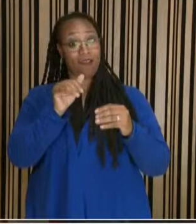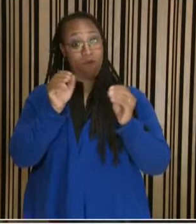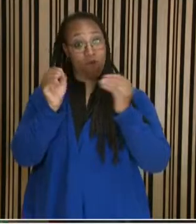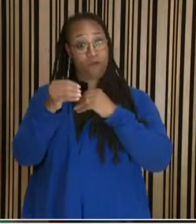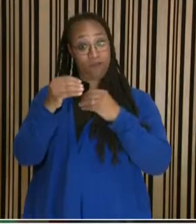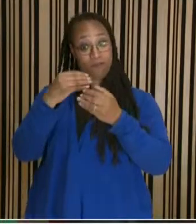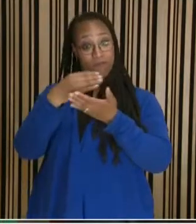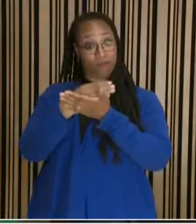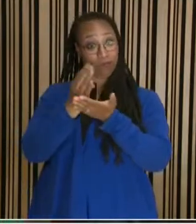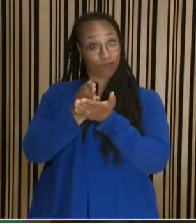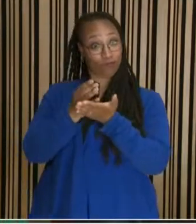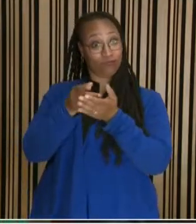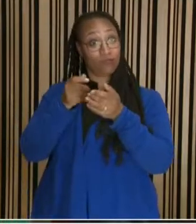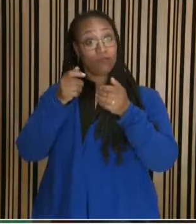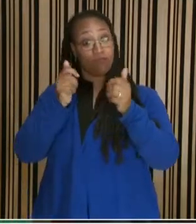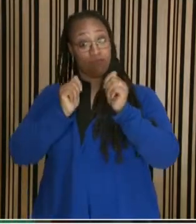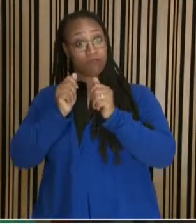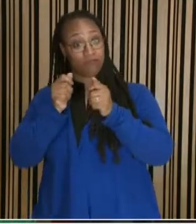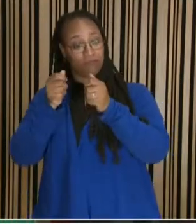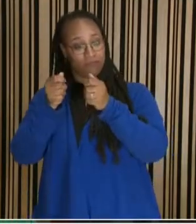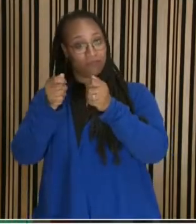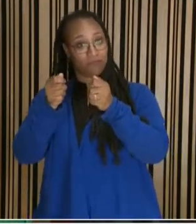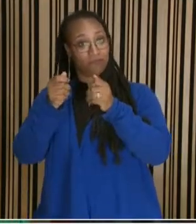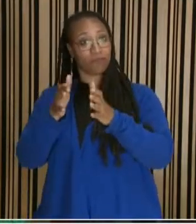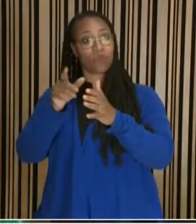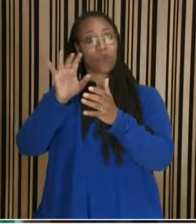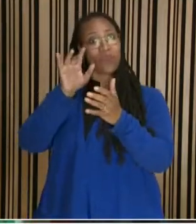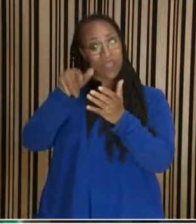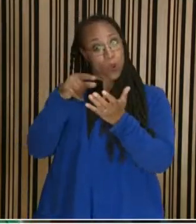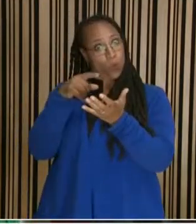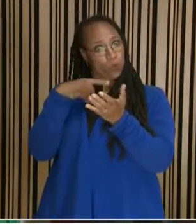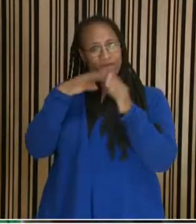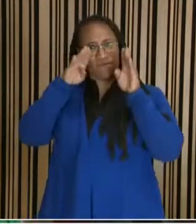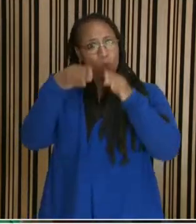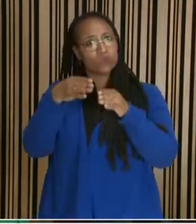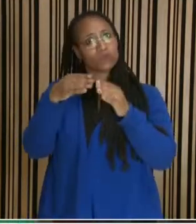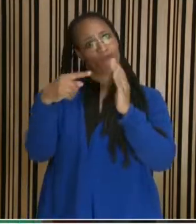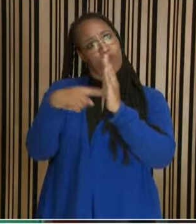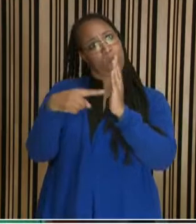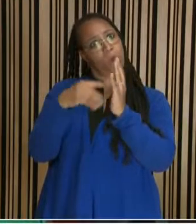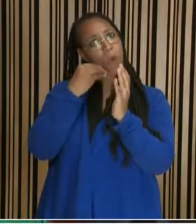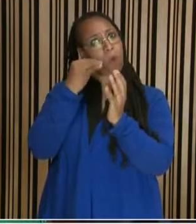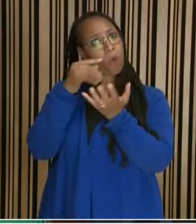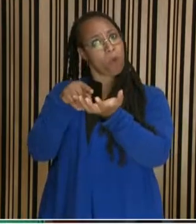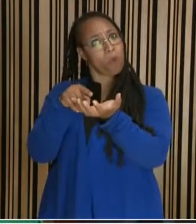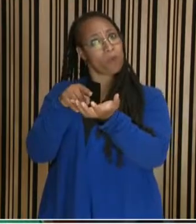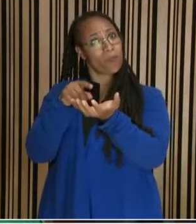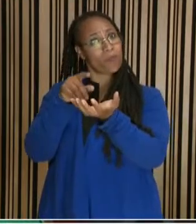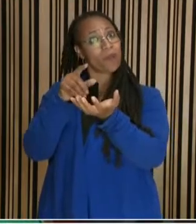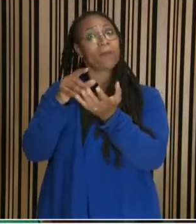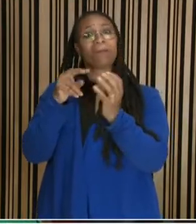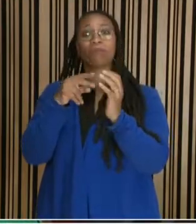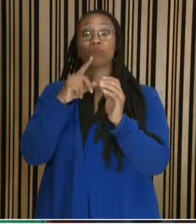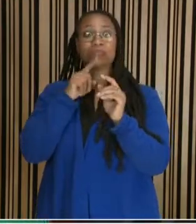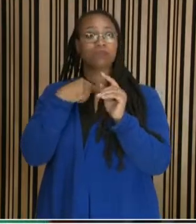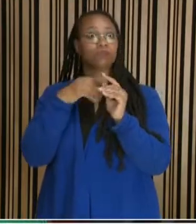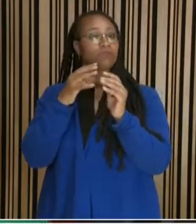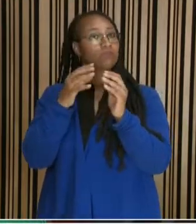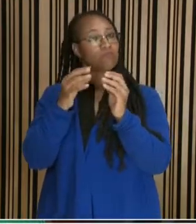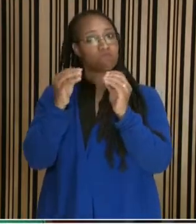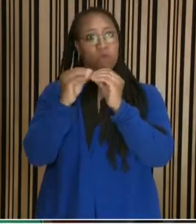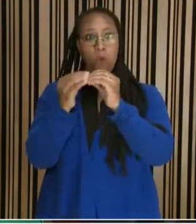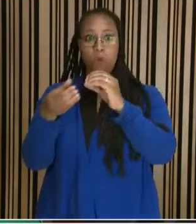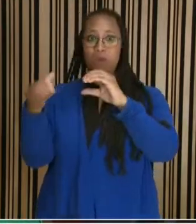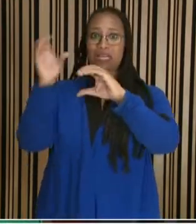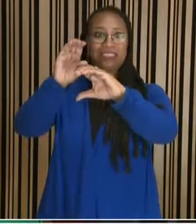make investments in affordable housing in this year's budget. They are not as high as we wanted them to be given the financial circumstances, but there's a